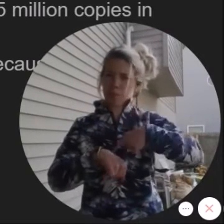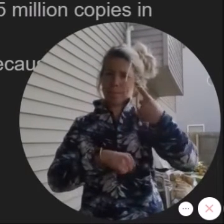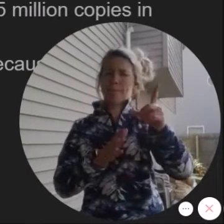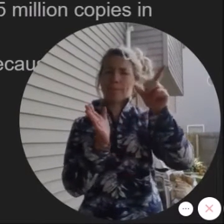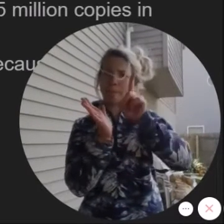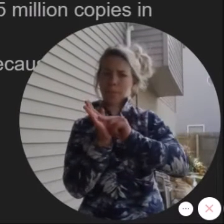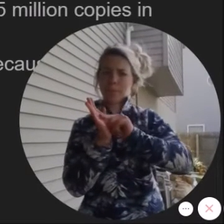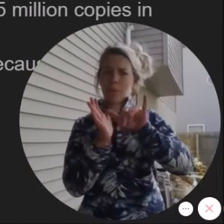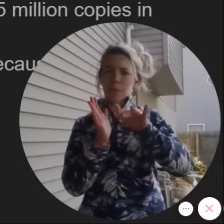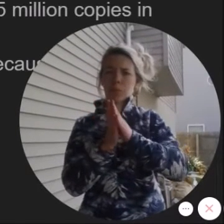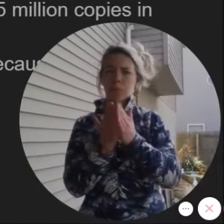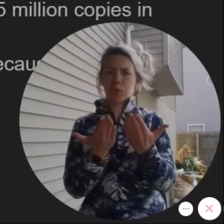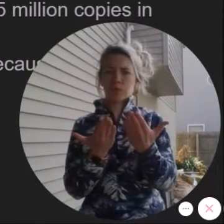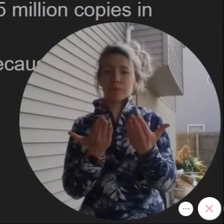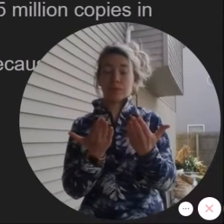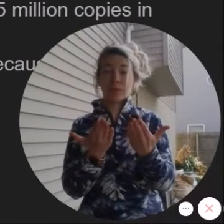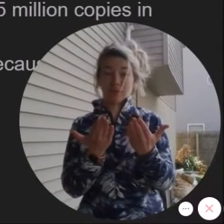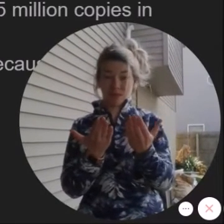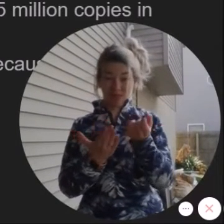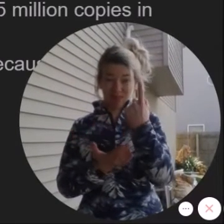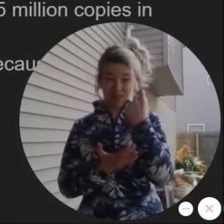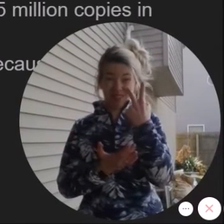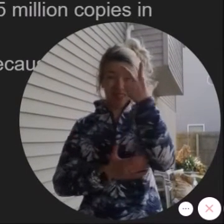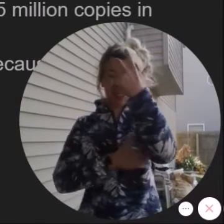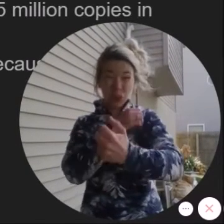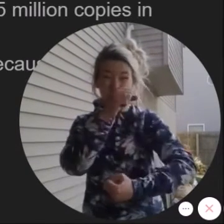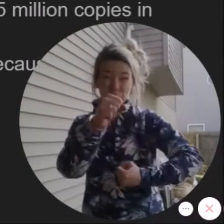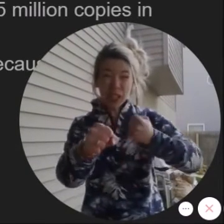So it was first published in June of 1997.